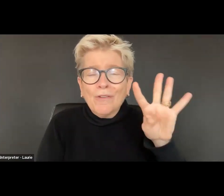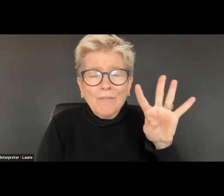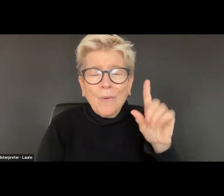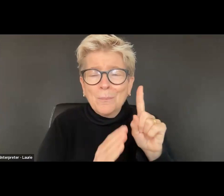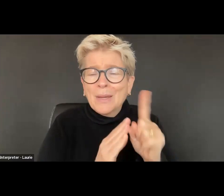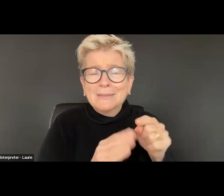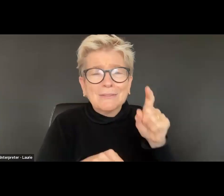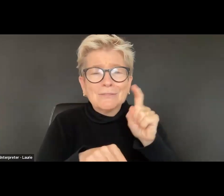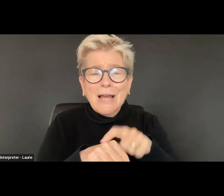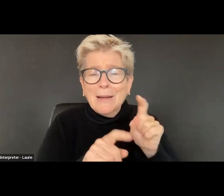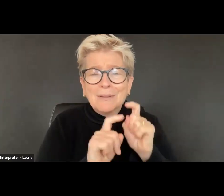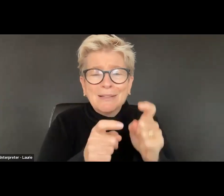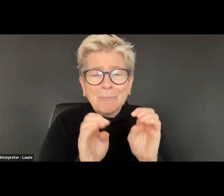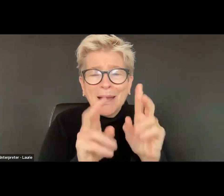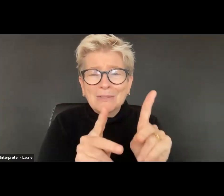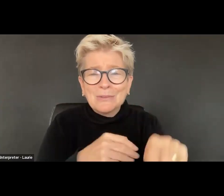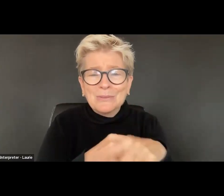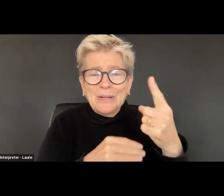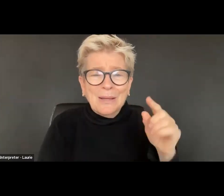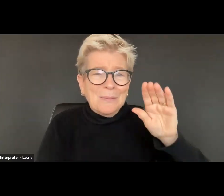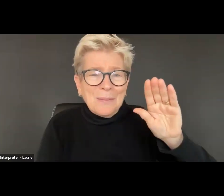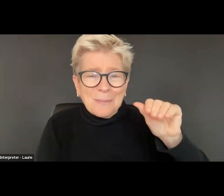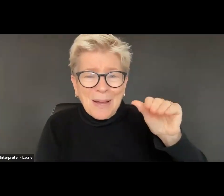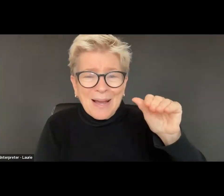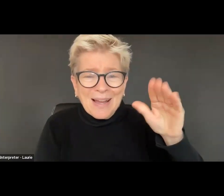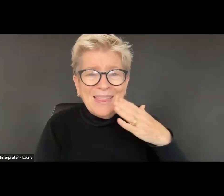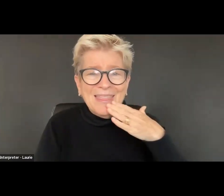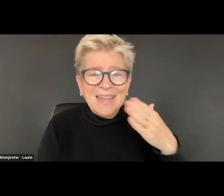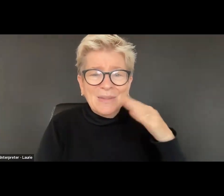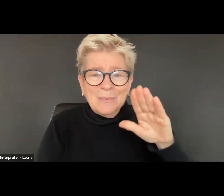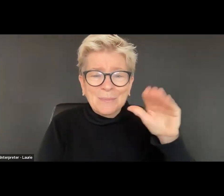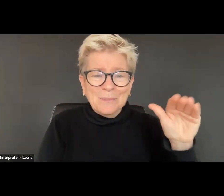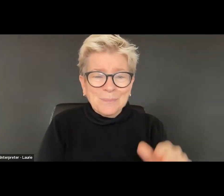today. Bye, everyone. Bye. Thank you. Thank you all.